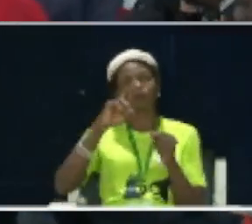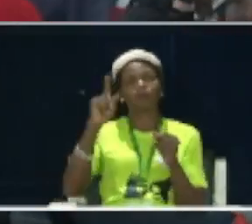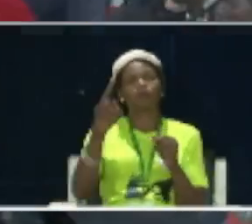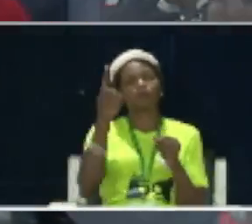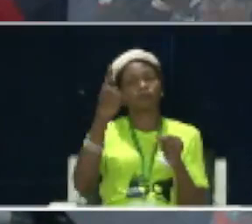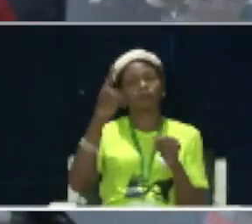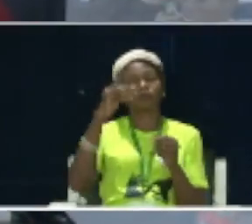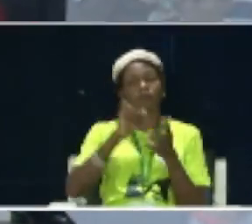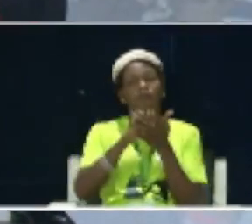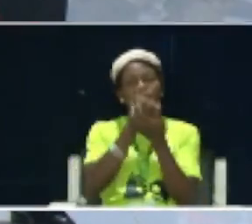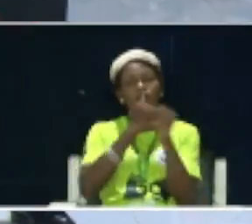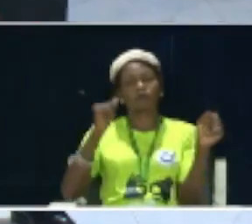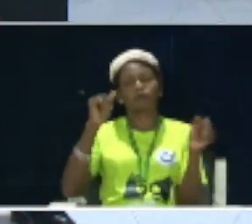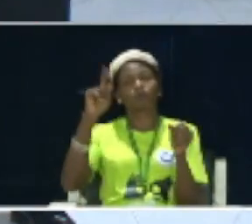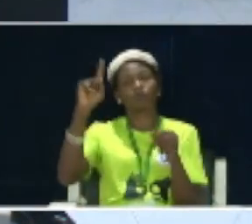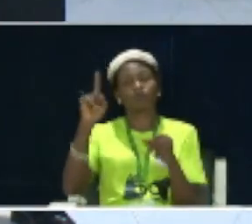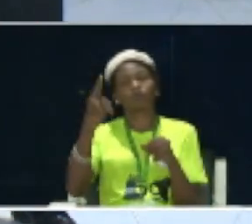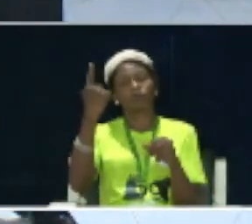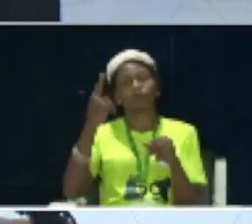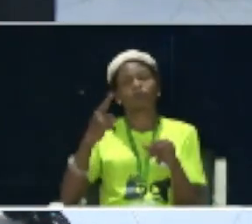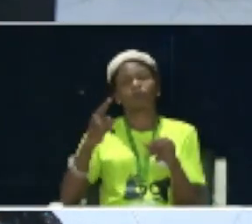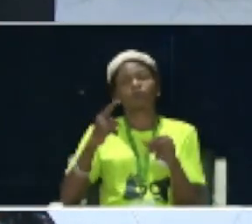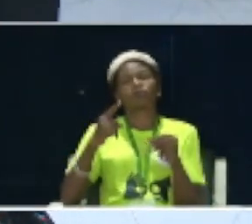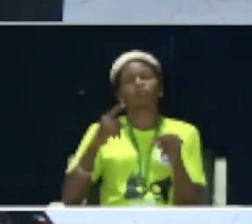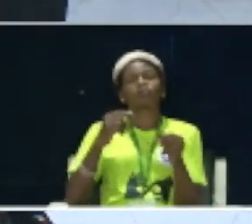fountain. Wash me, Savior, or I die.